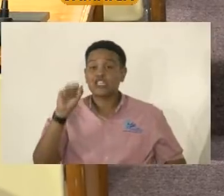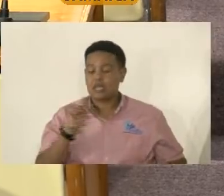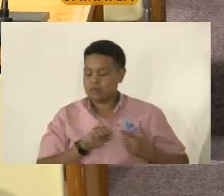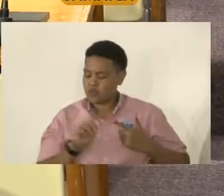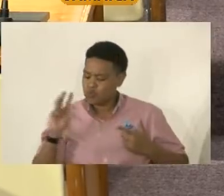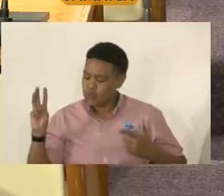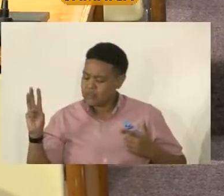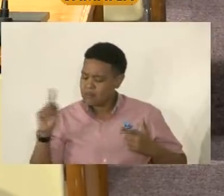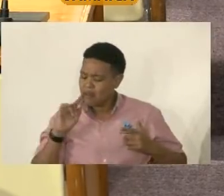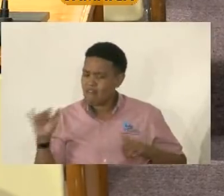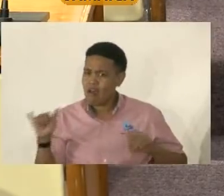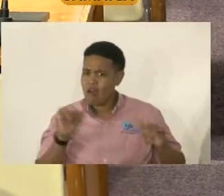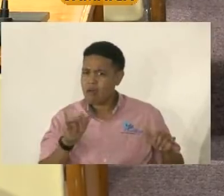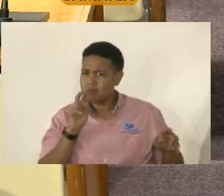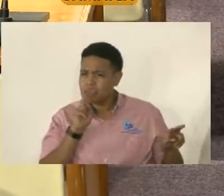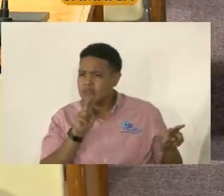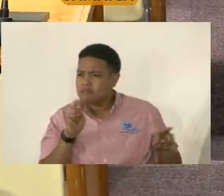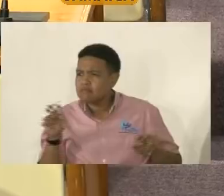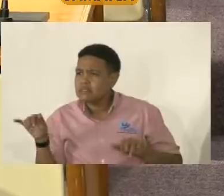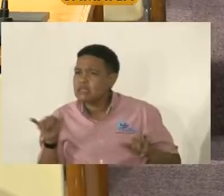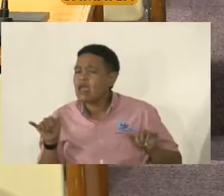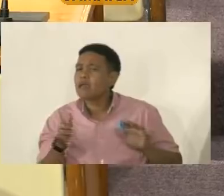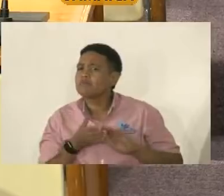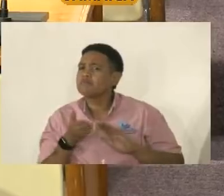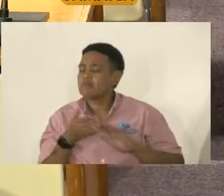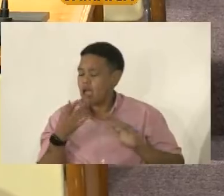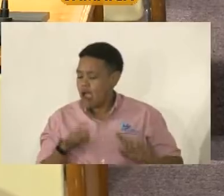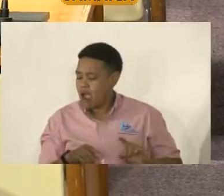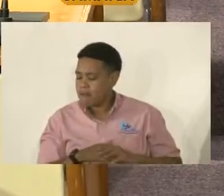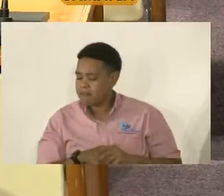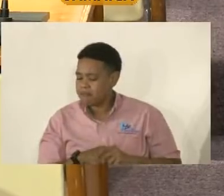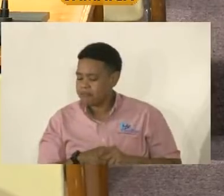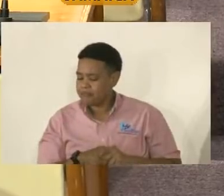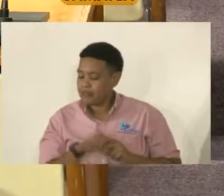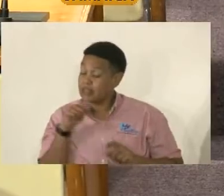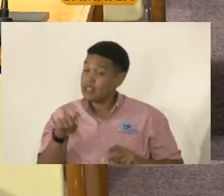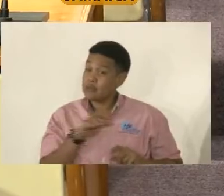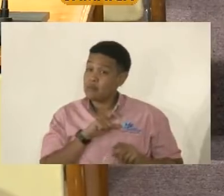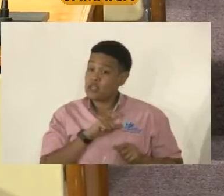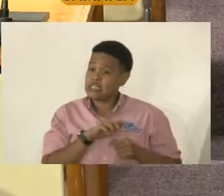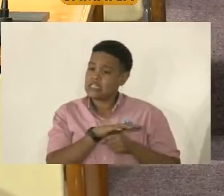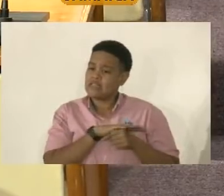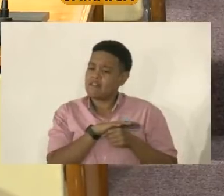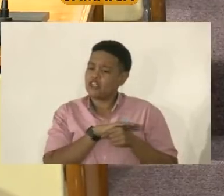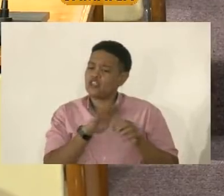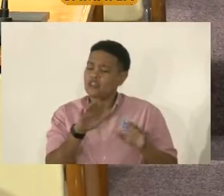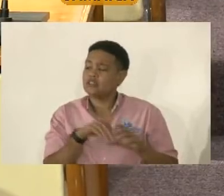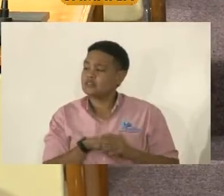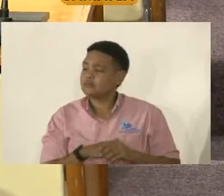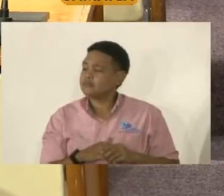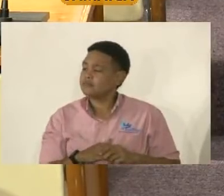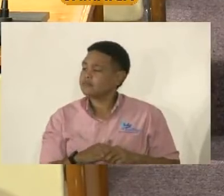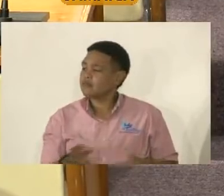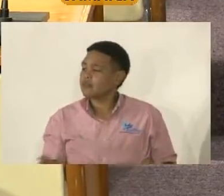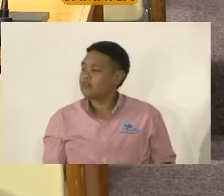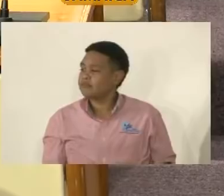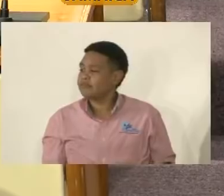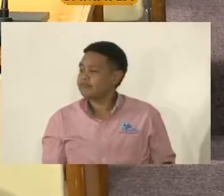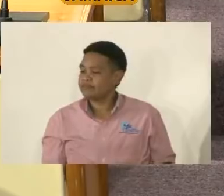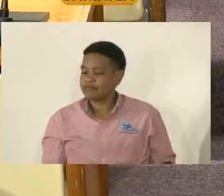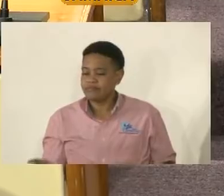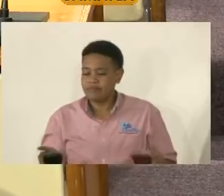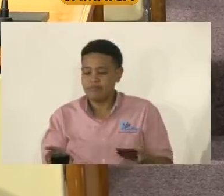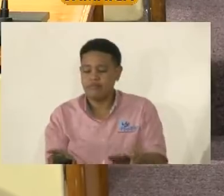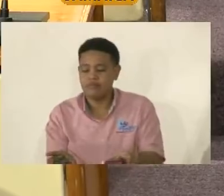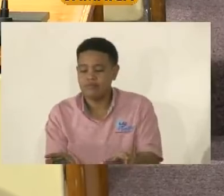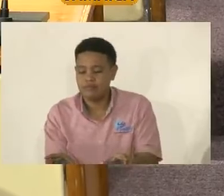There's a common thread, Mr. President. These police divisions have a particular type of